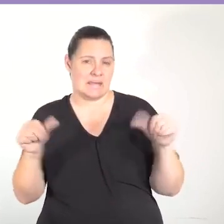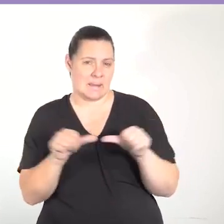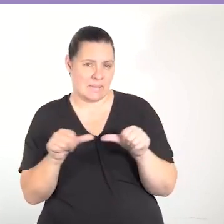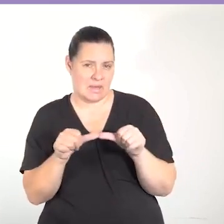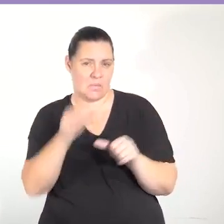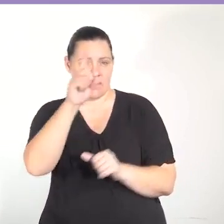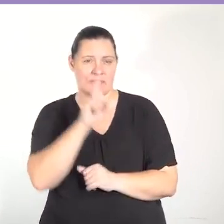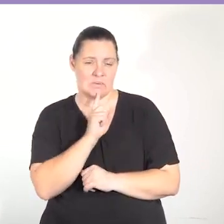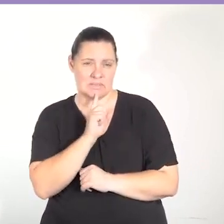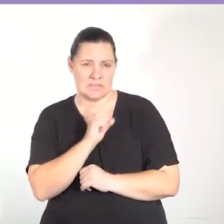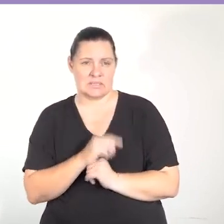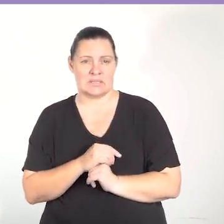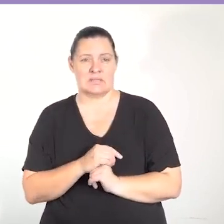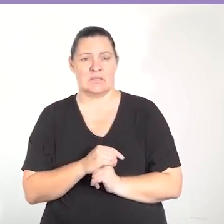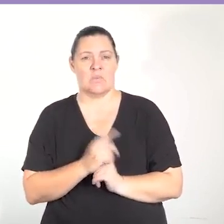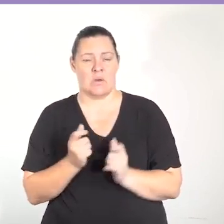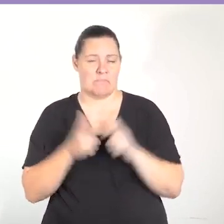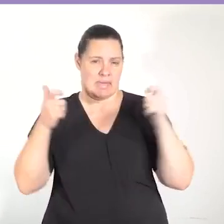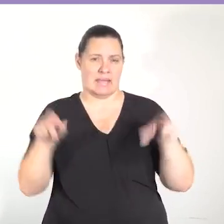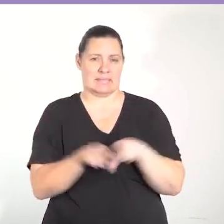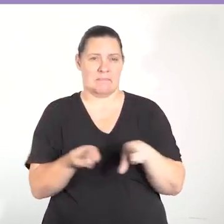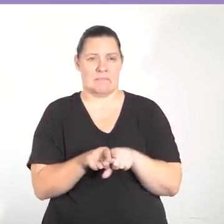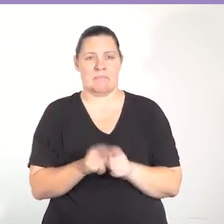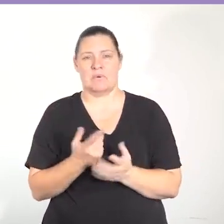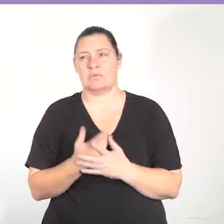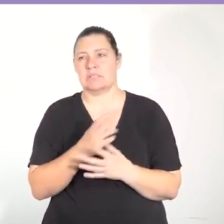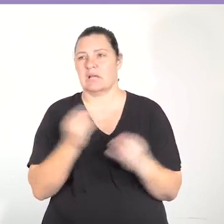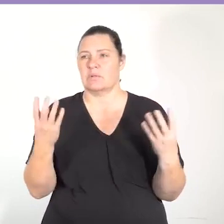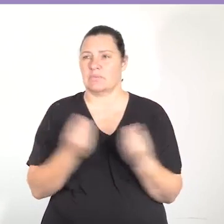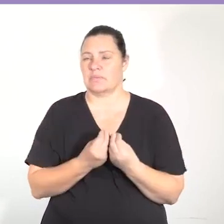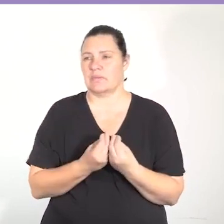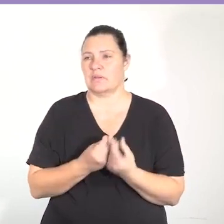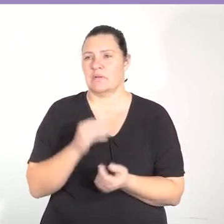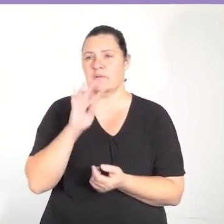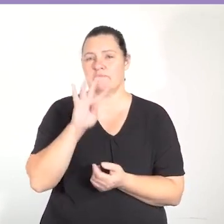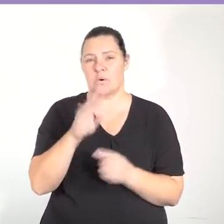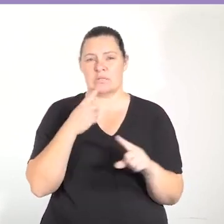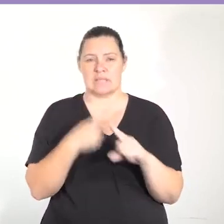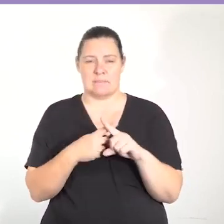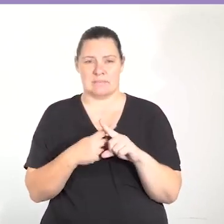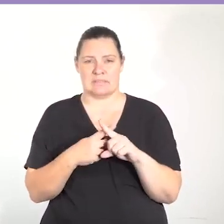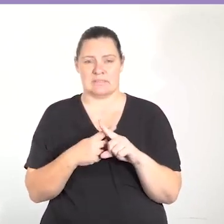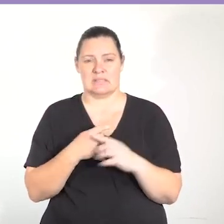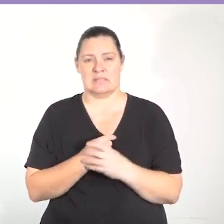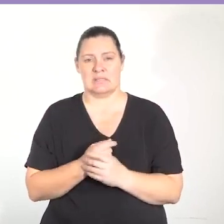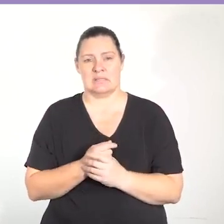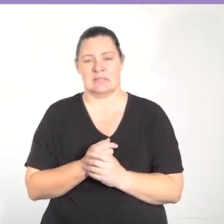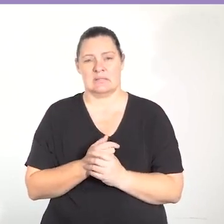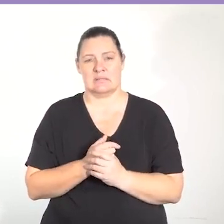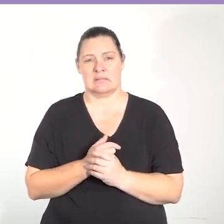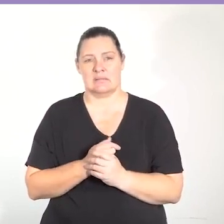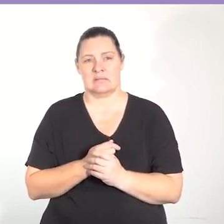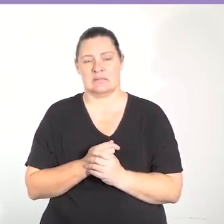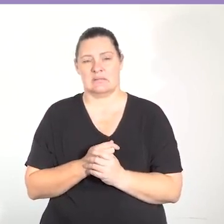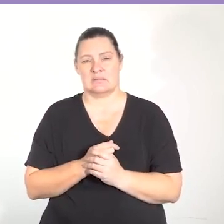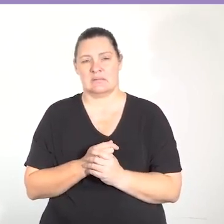big number, 1,000, so we are going to go big. Let us start with 4 multiplied by, for you